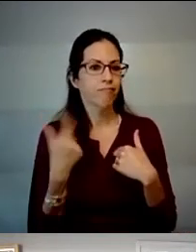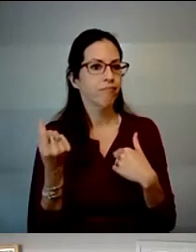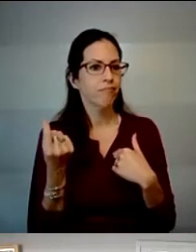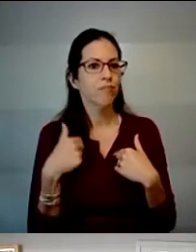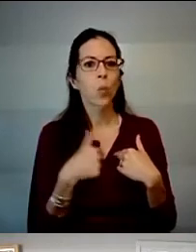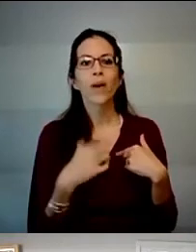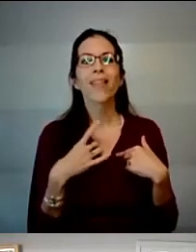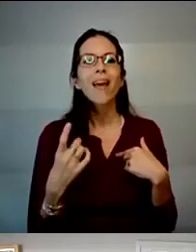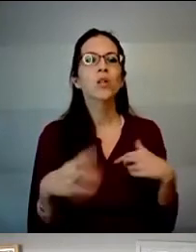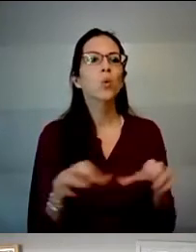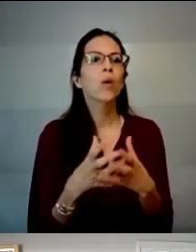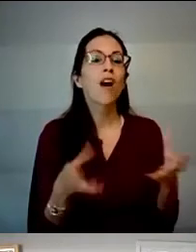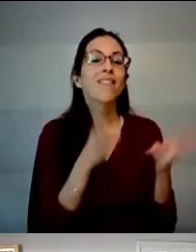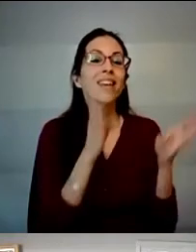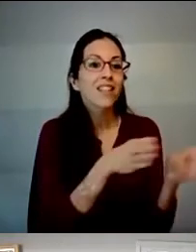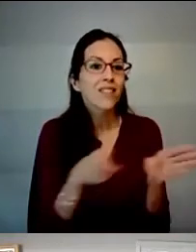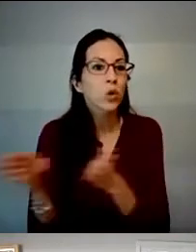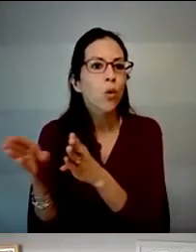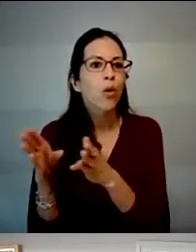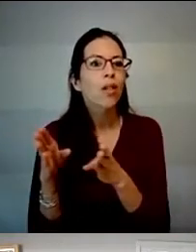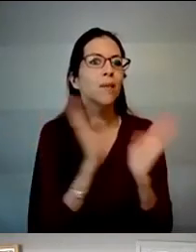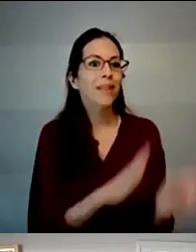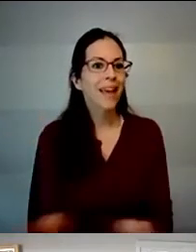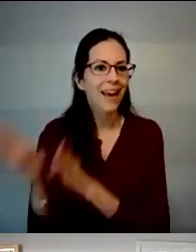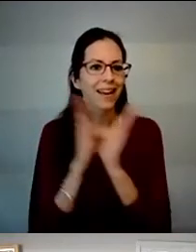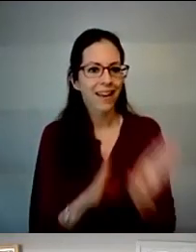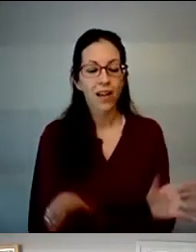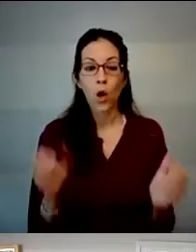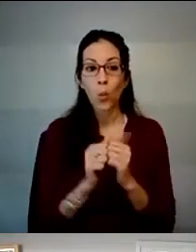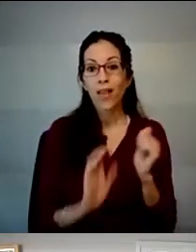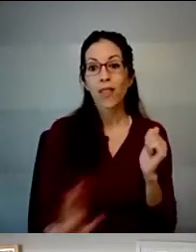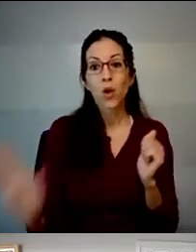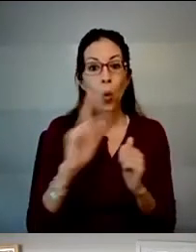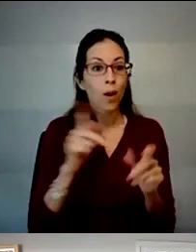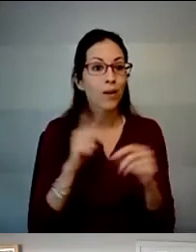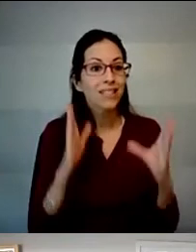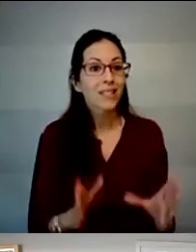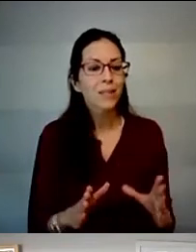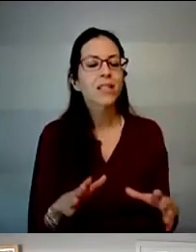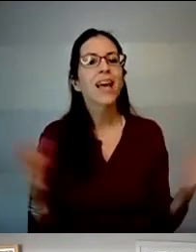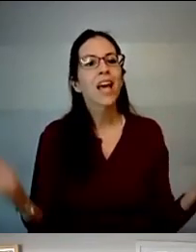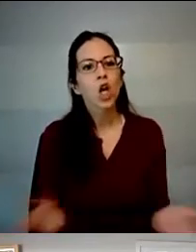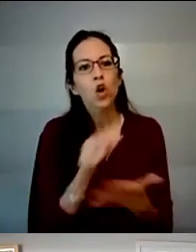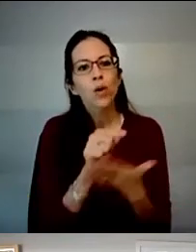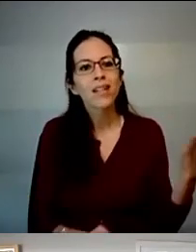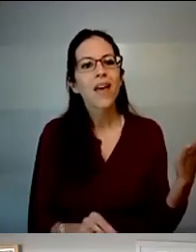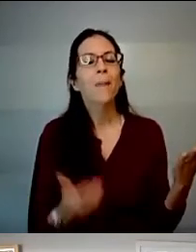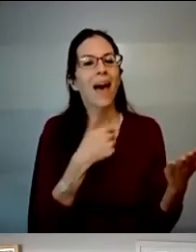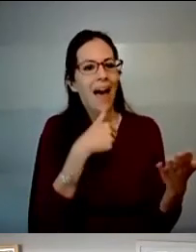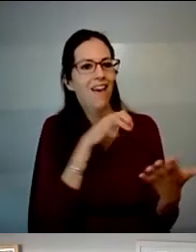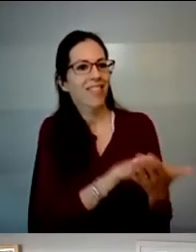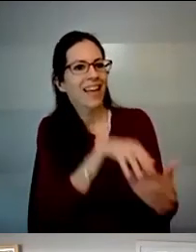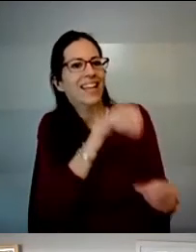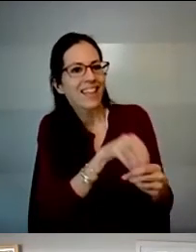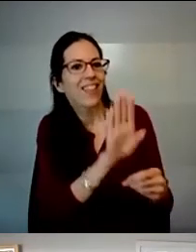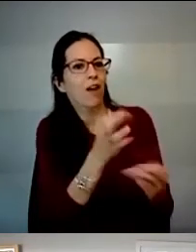individual planning. And, with your participants that you work with, encourage them to have that planning in their financial plan. So when they're